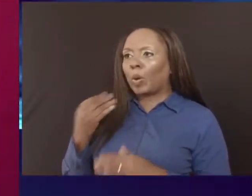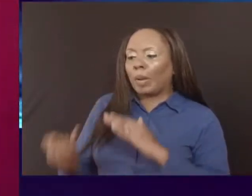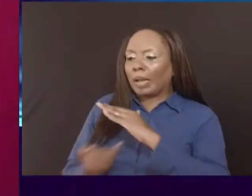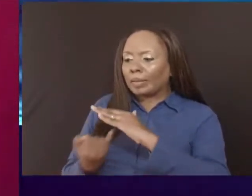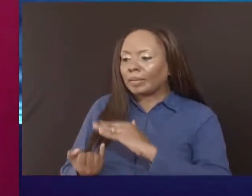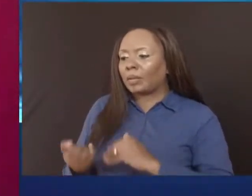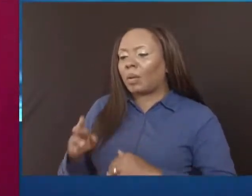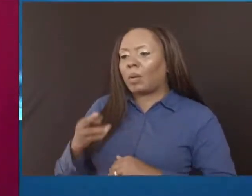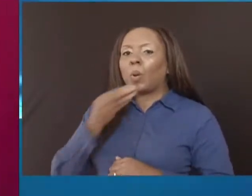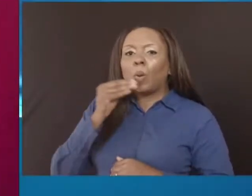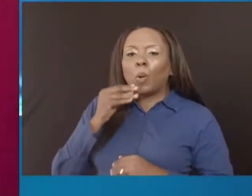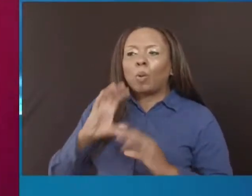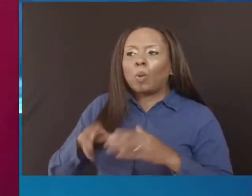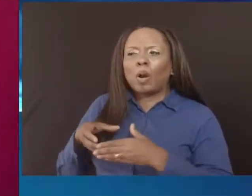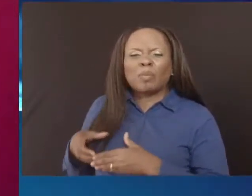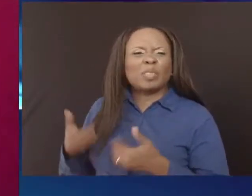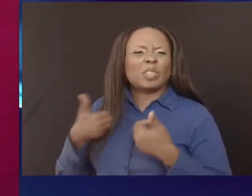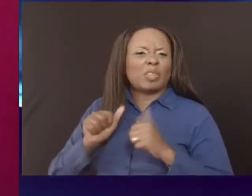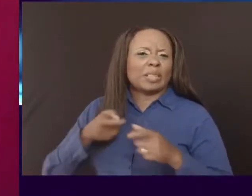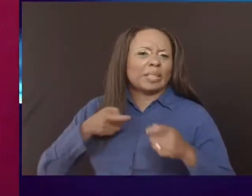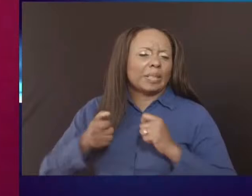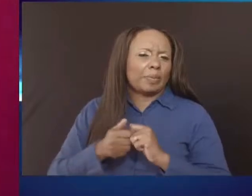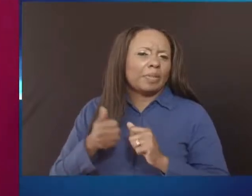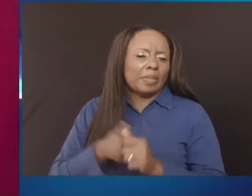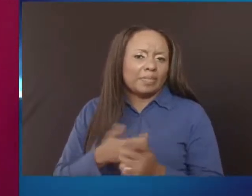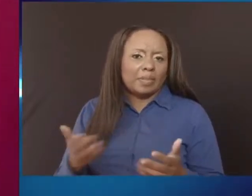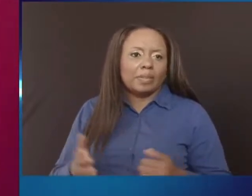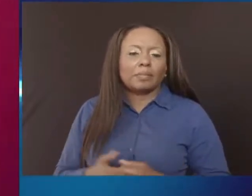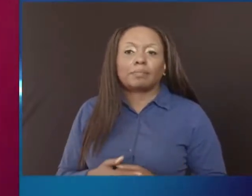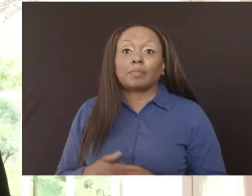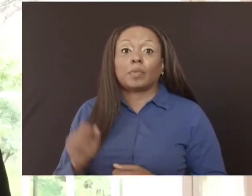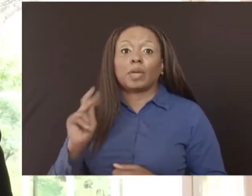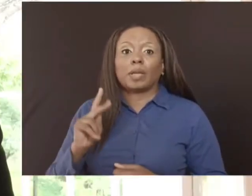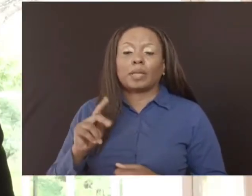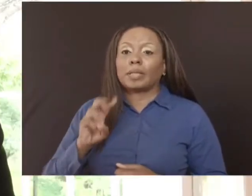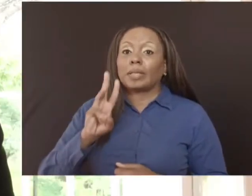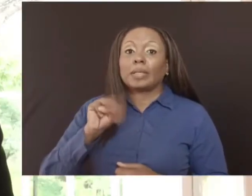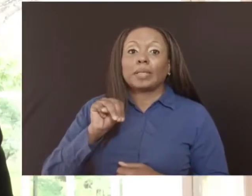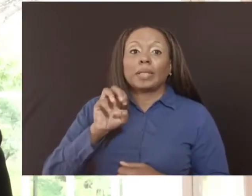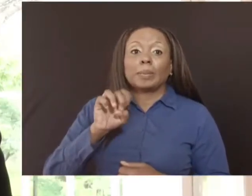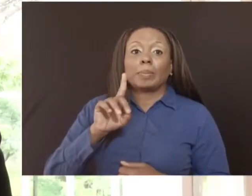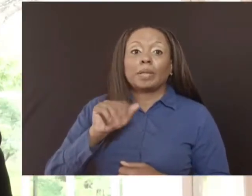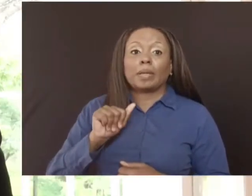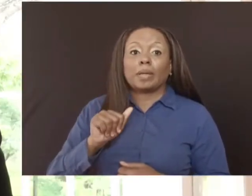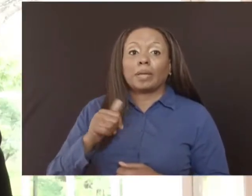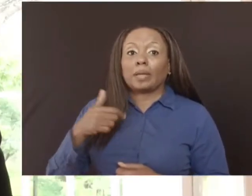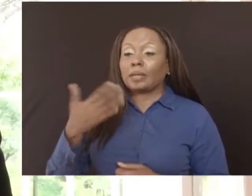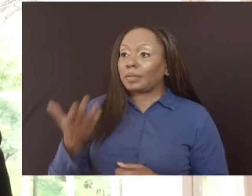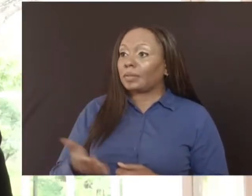to address all of those situations in those cases. We'll take a question from the media.